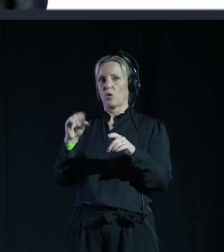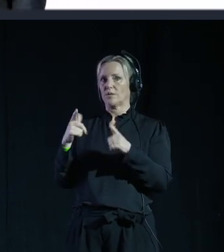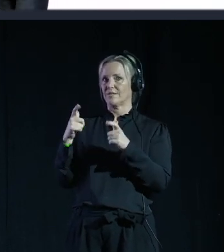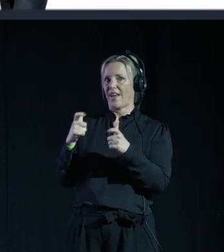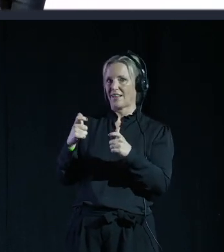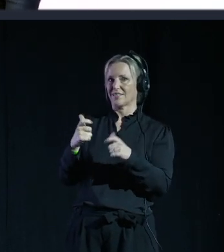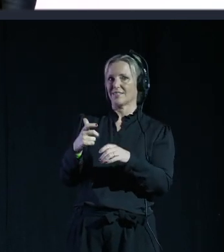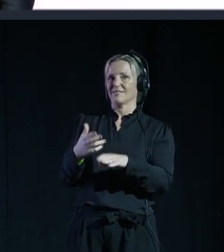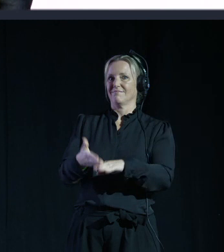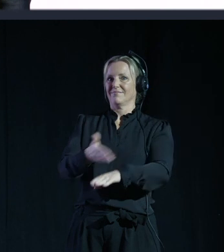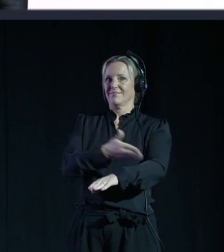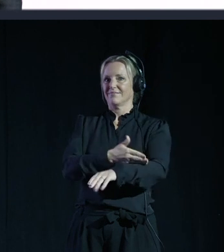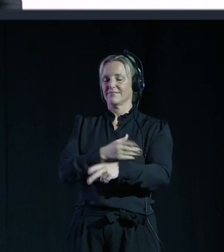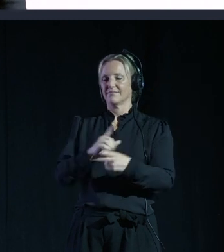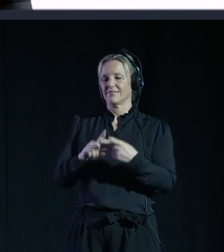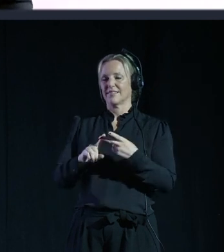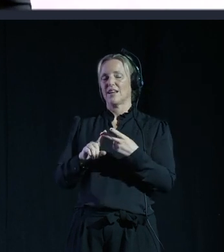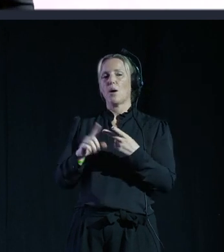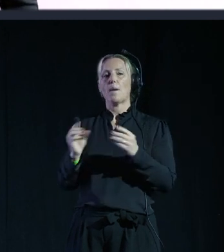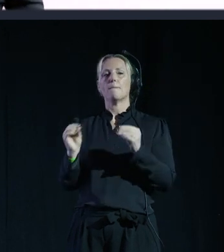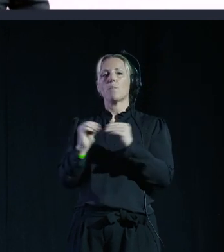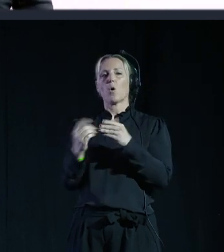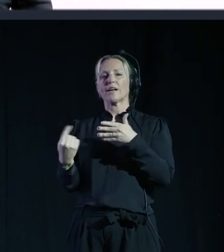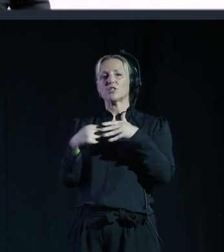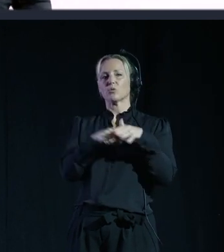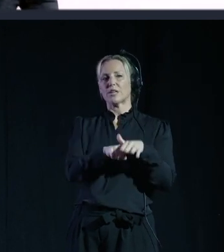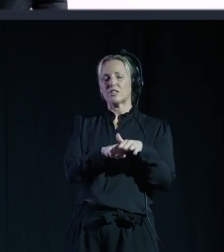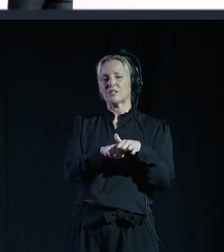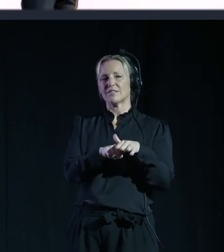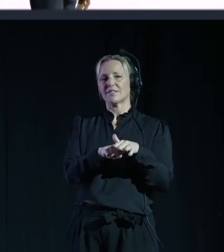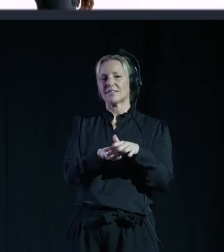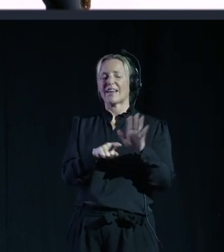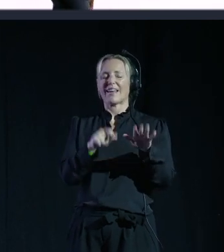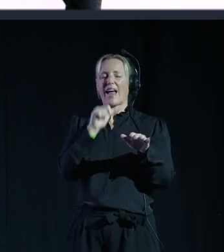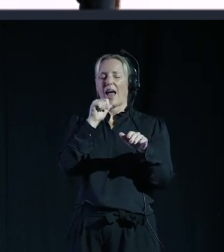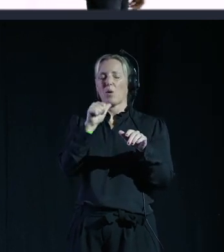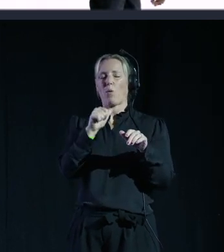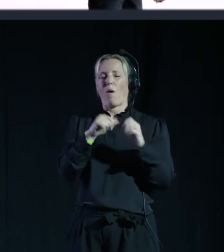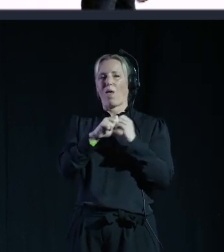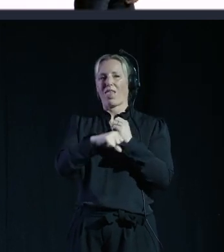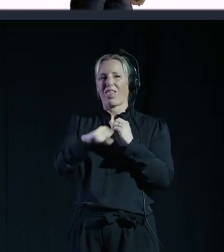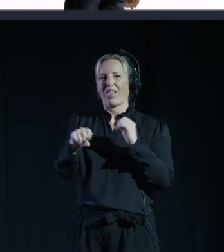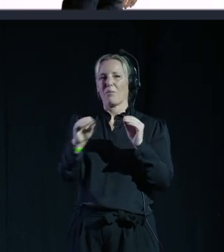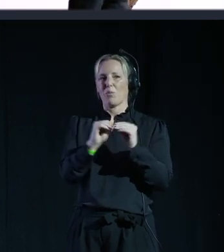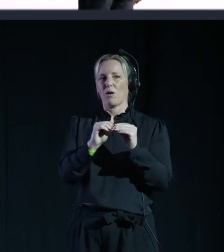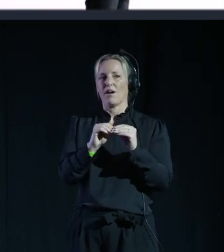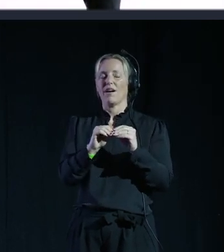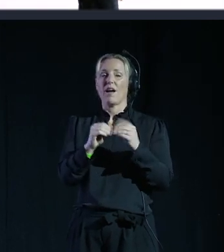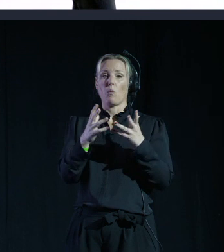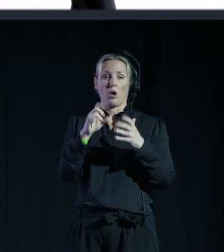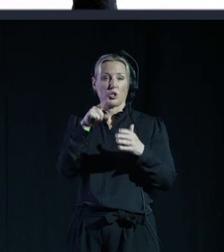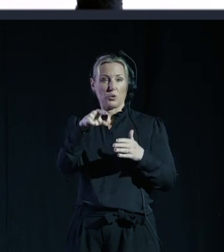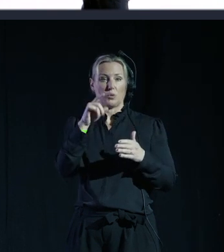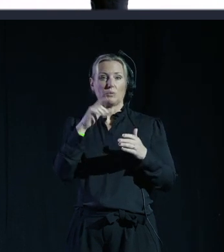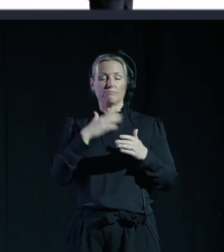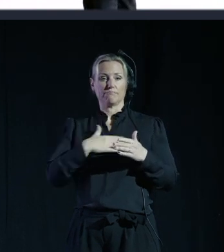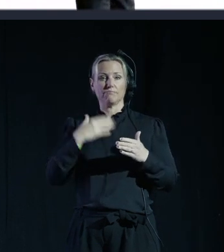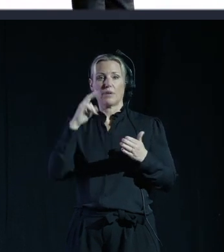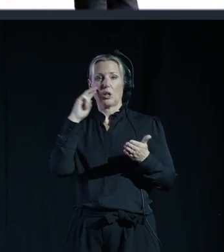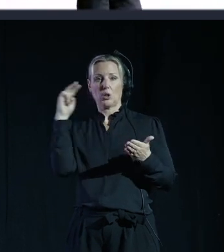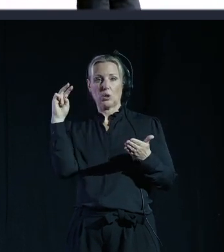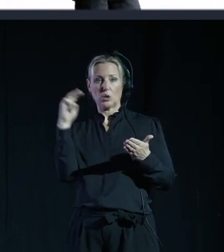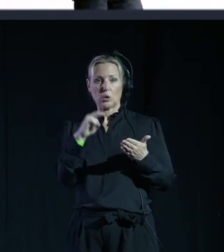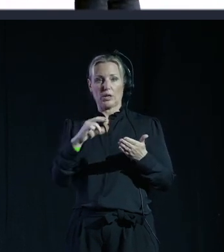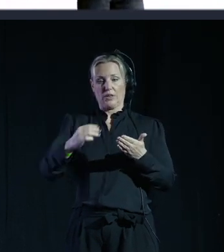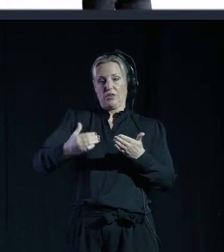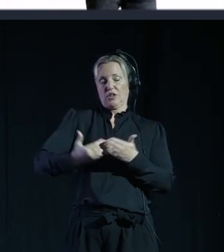more integrations coming. I won't keep going into it. I think the best thing is for you to take a look at the